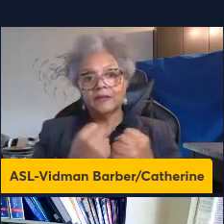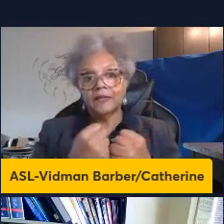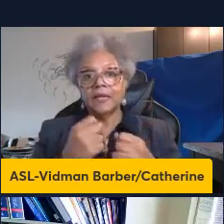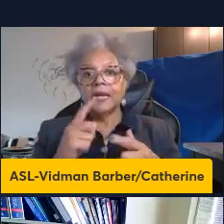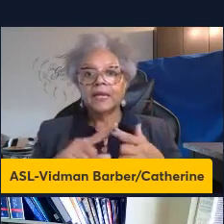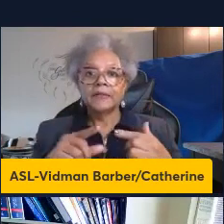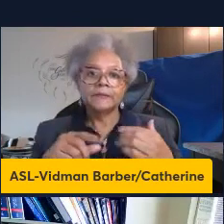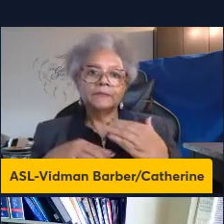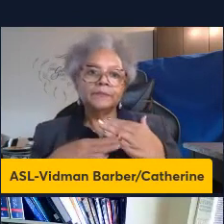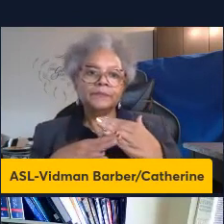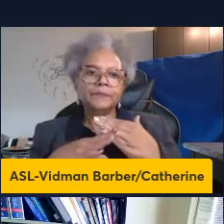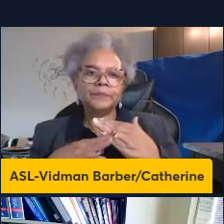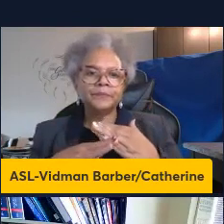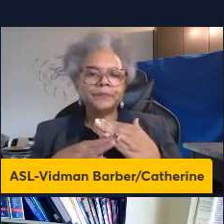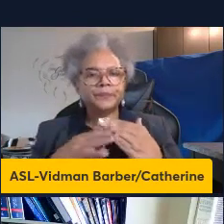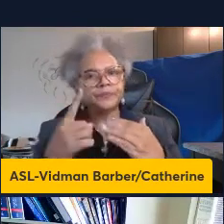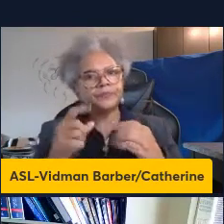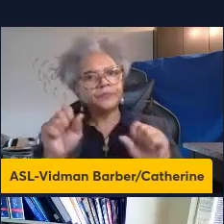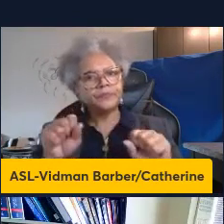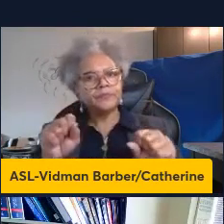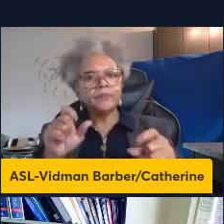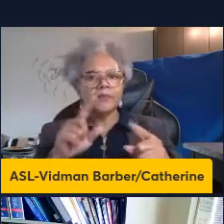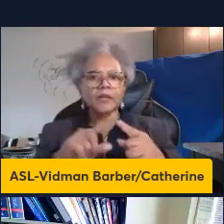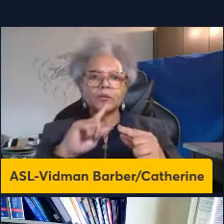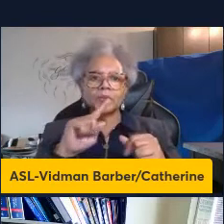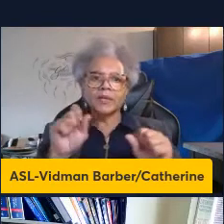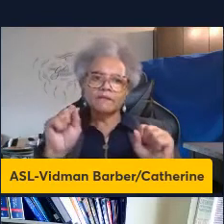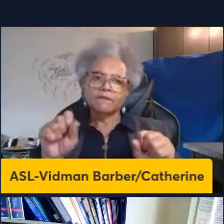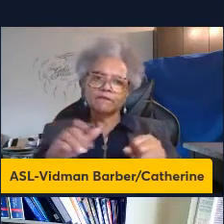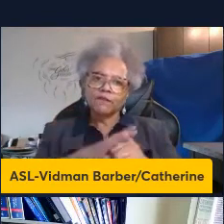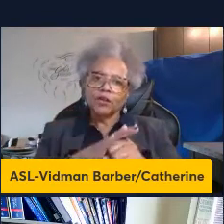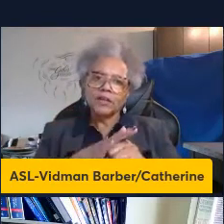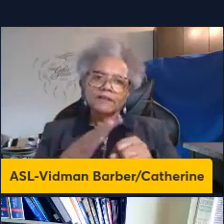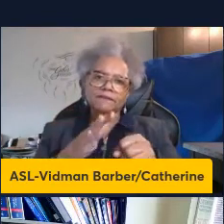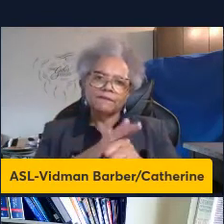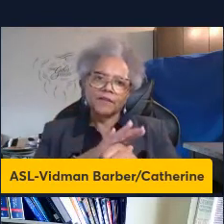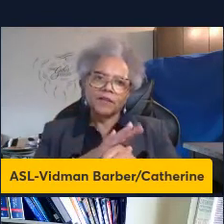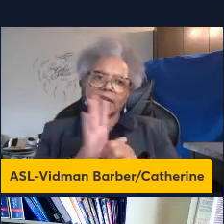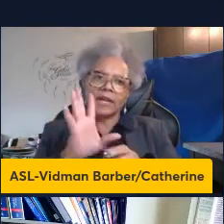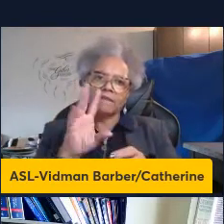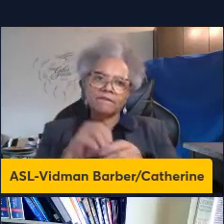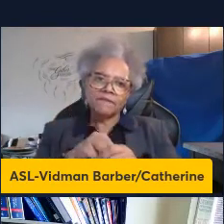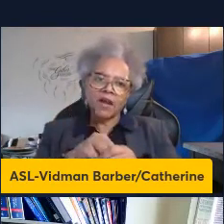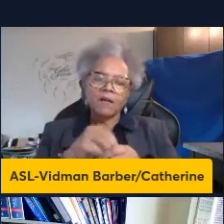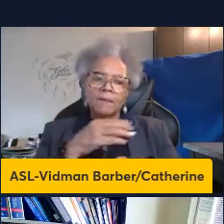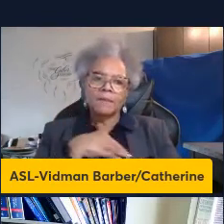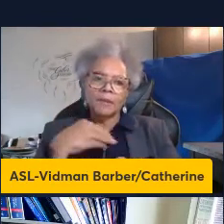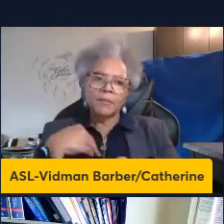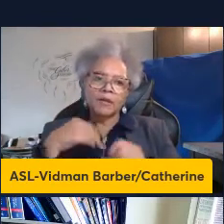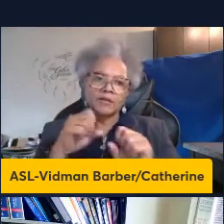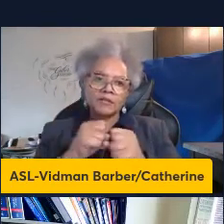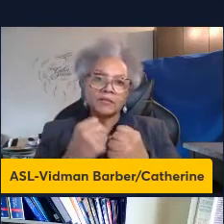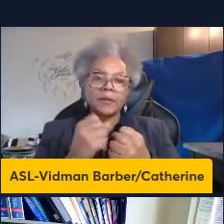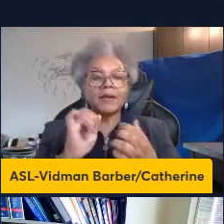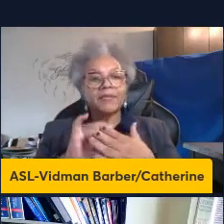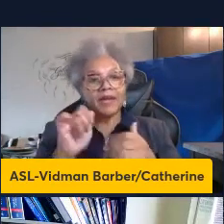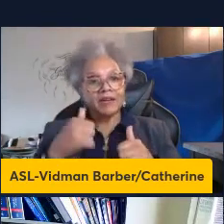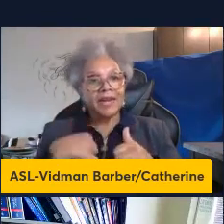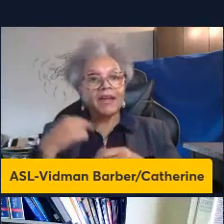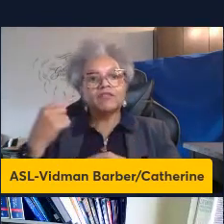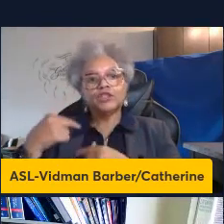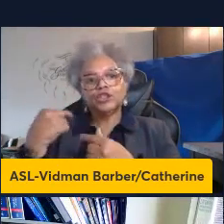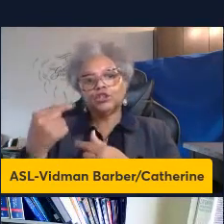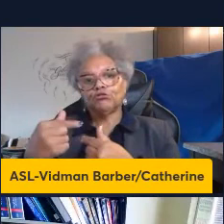hinders one's ability to be a fully involved member of society, and then that can have generational